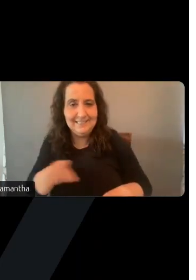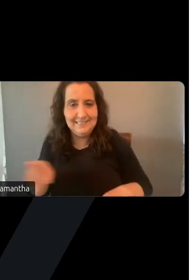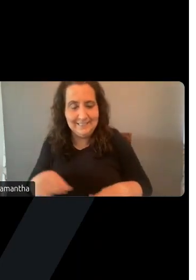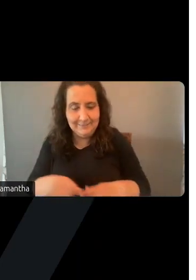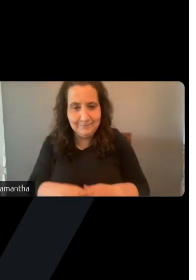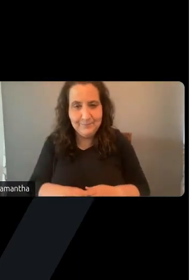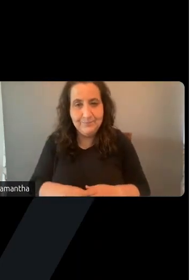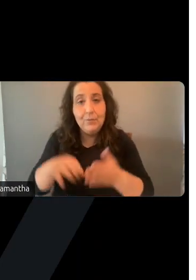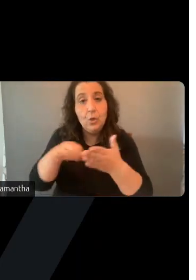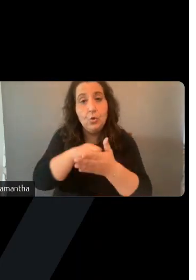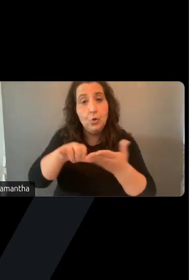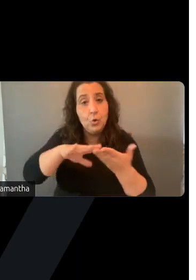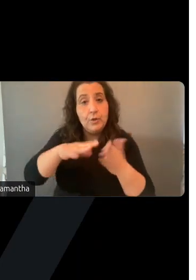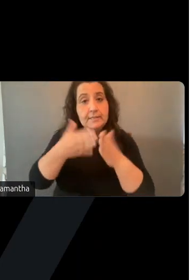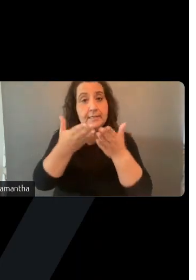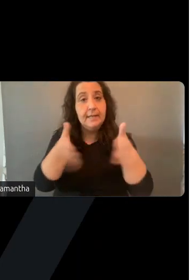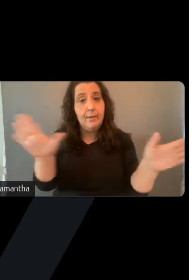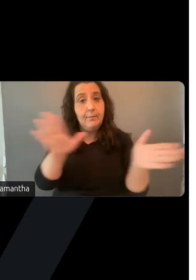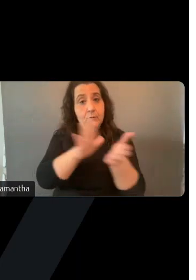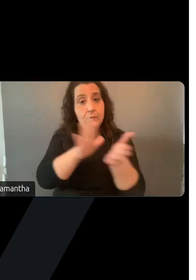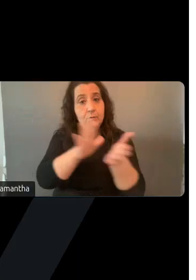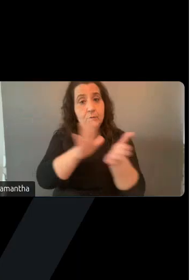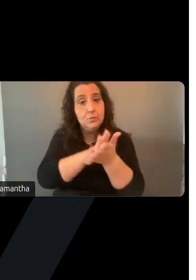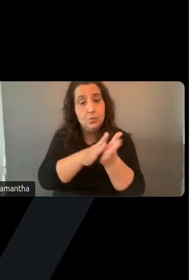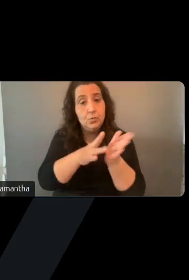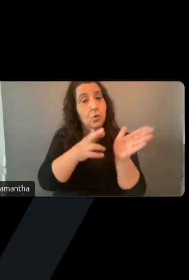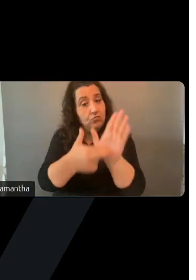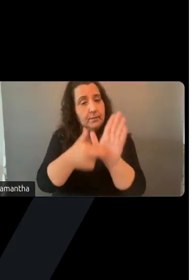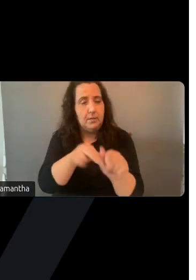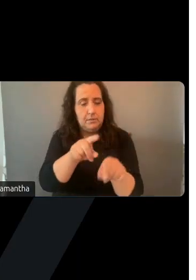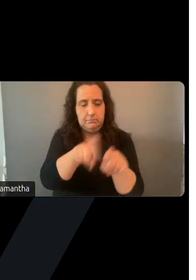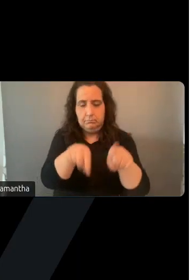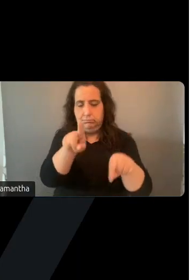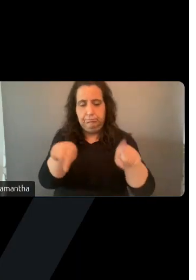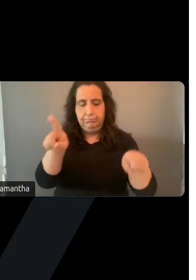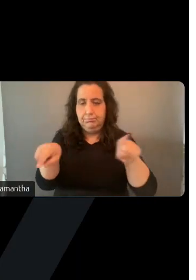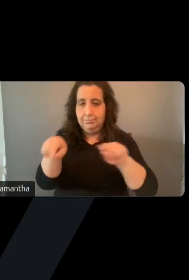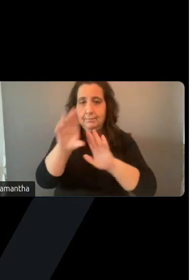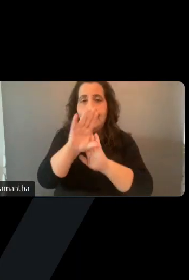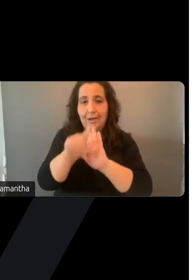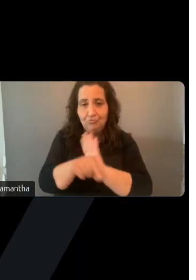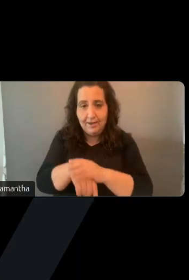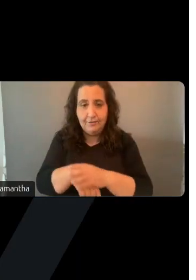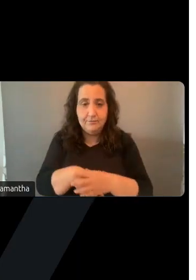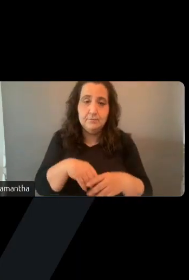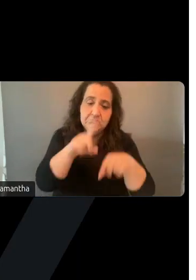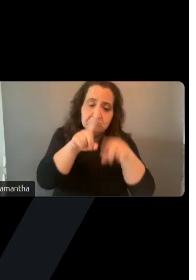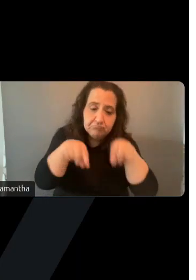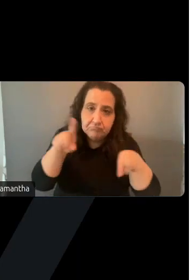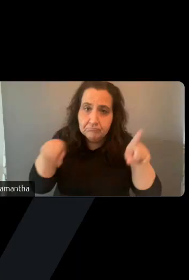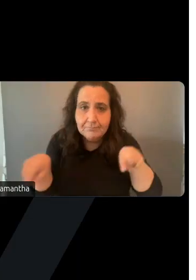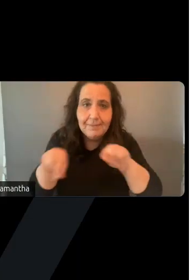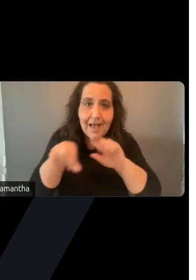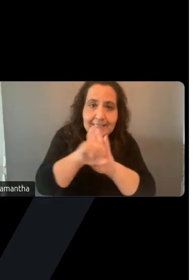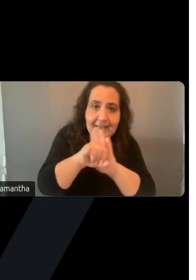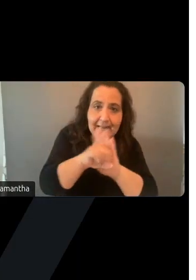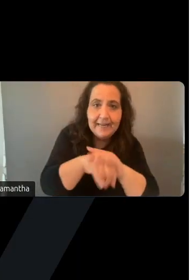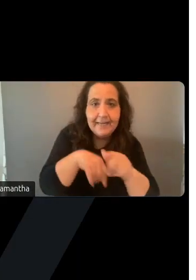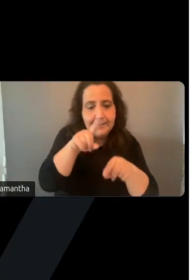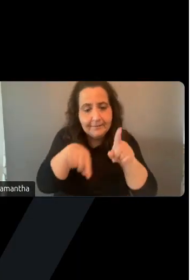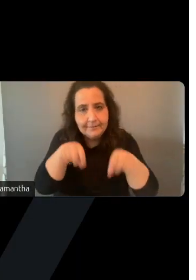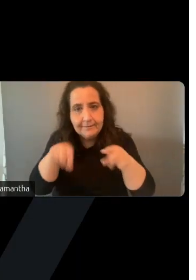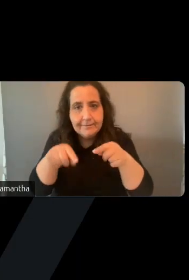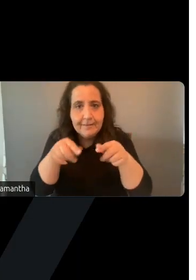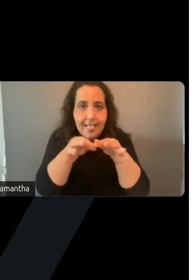New York City Public Schools represents a wide range of backgrounds, identities, languages, and